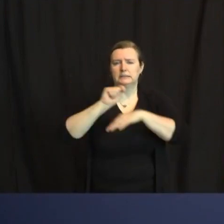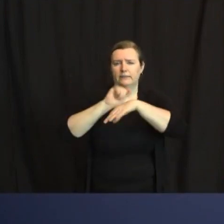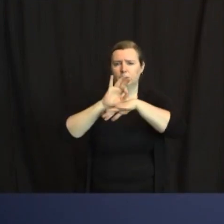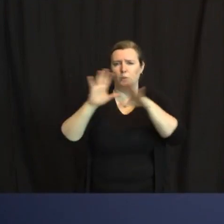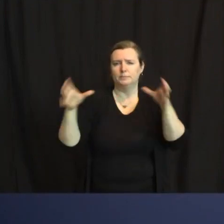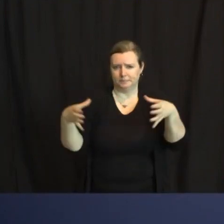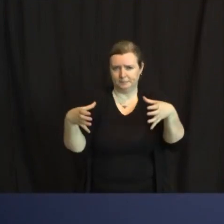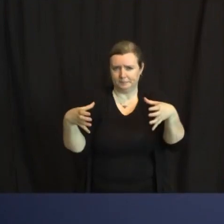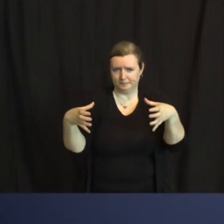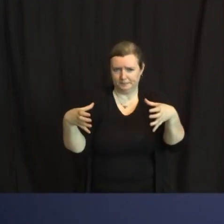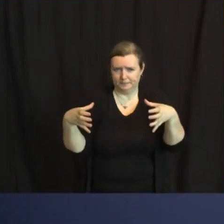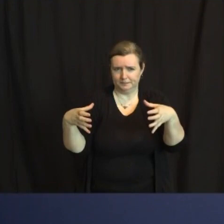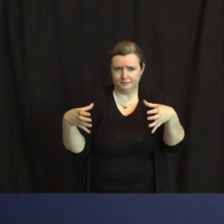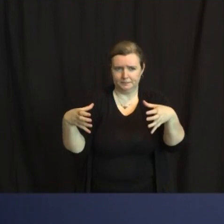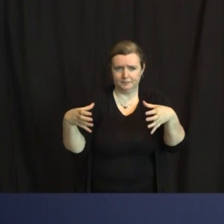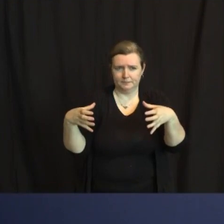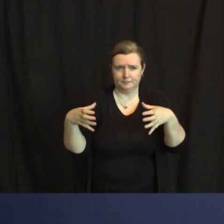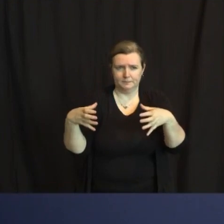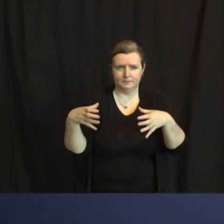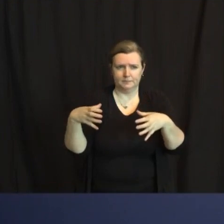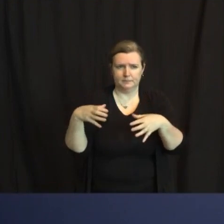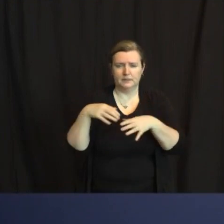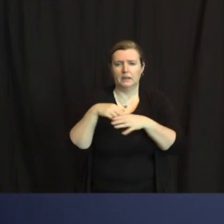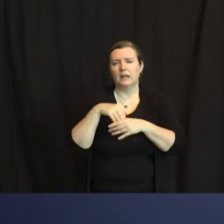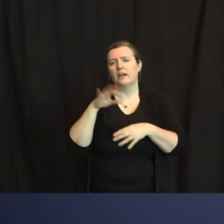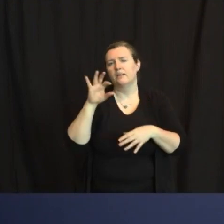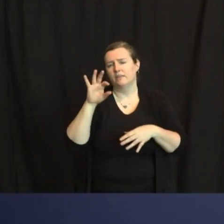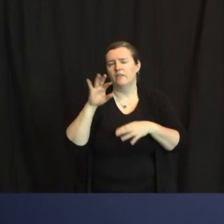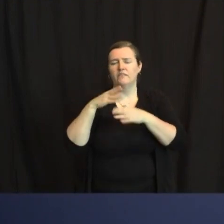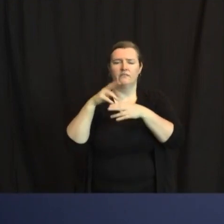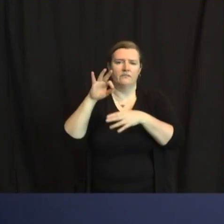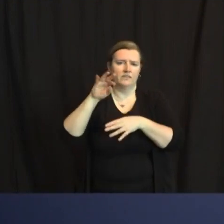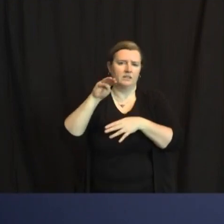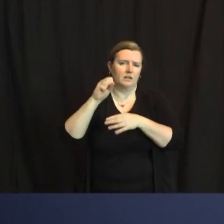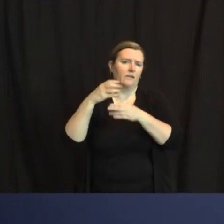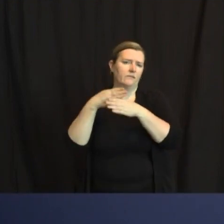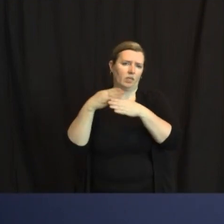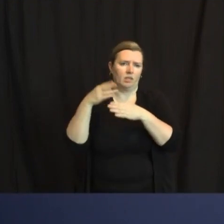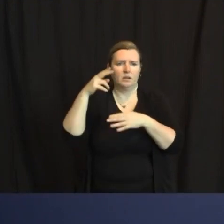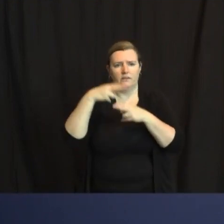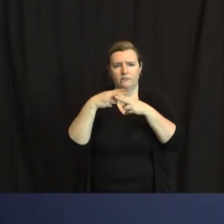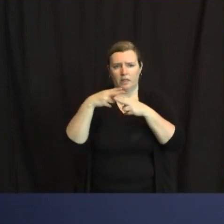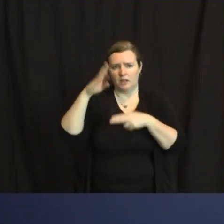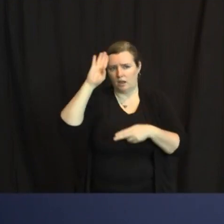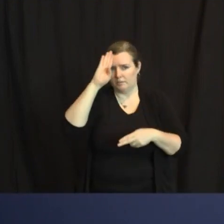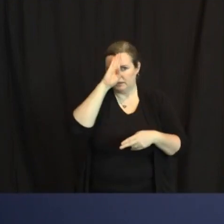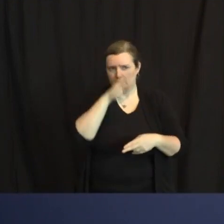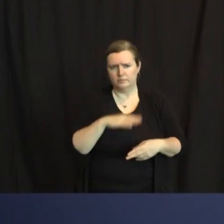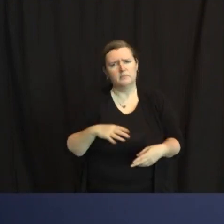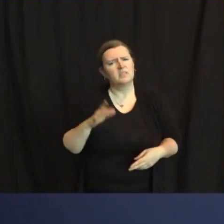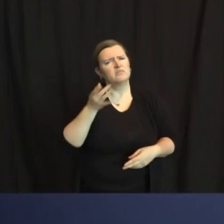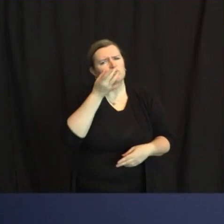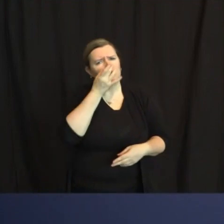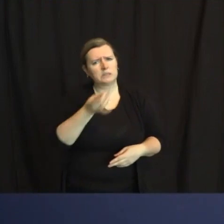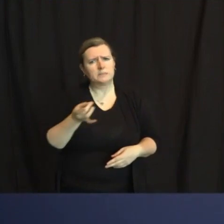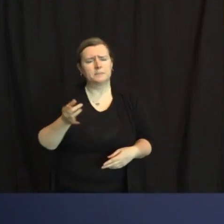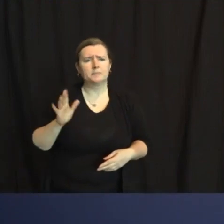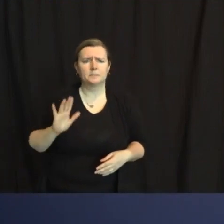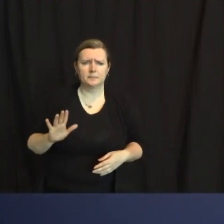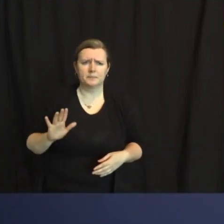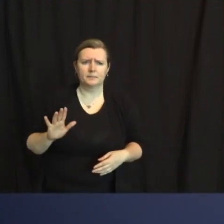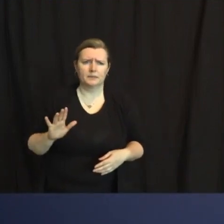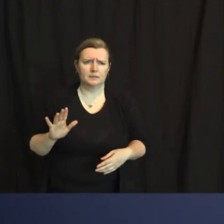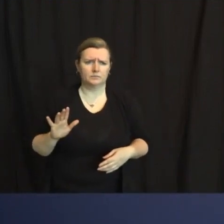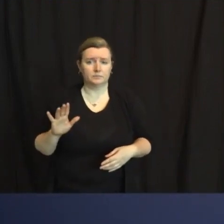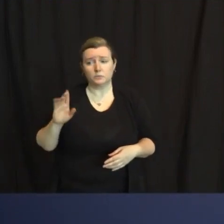systems but our field medical stations. But the commissioner brought up a point that sometimes gets lost on the day-to-day